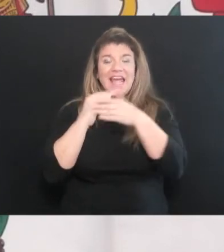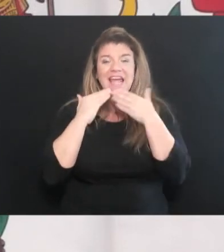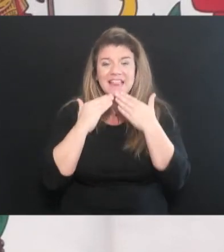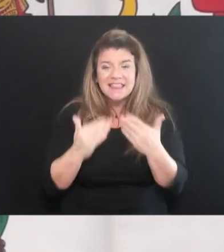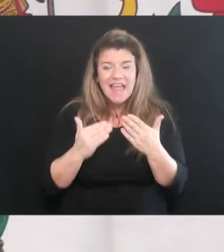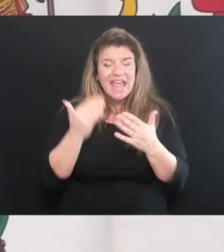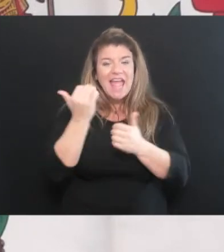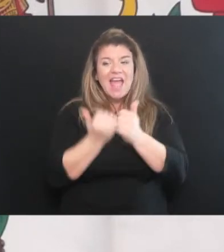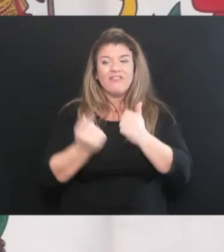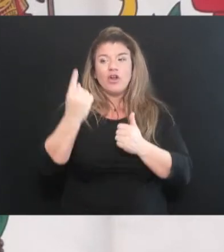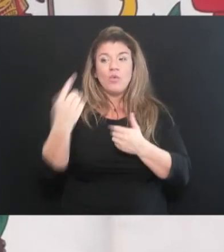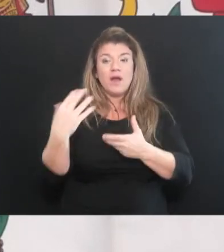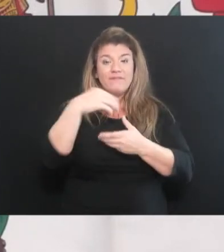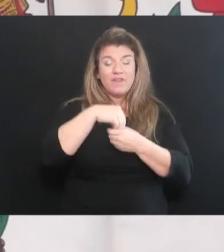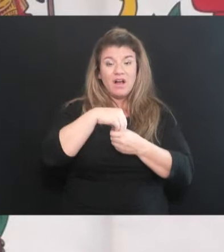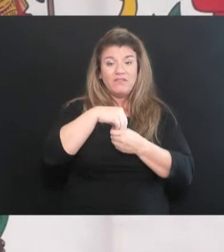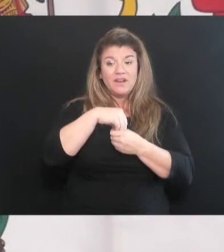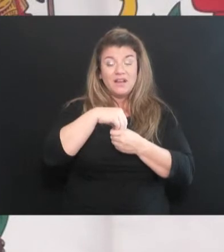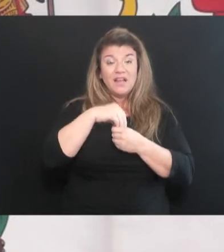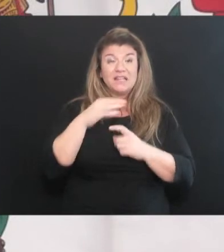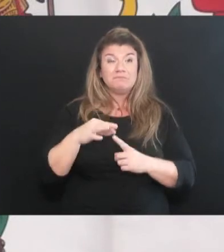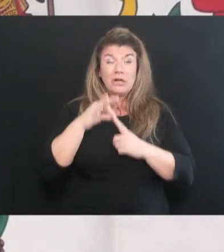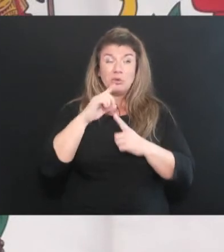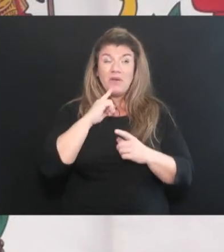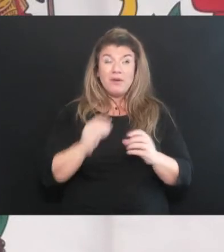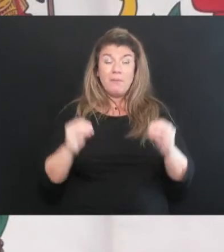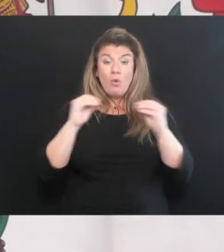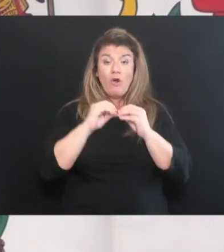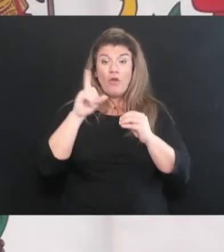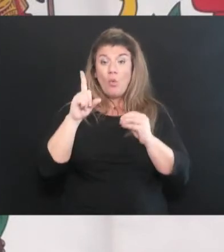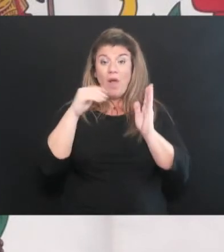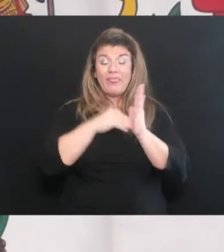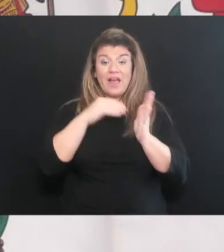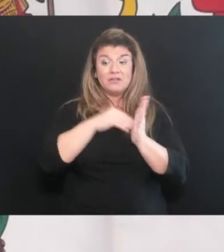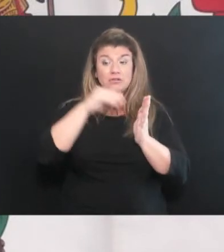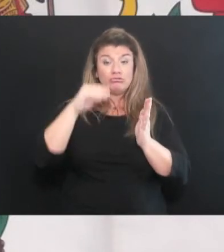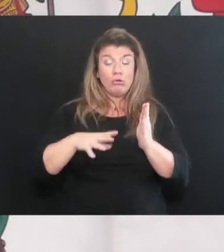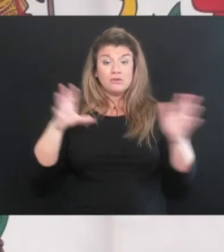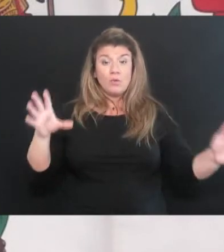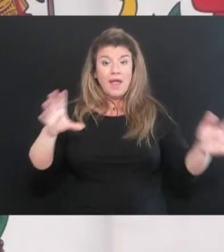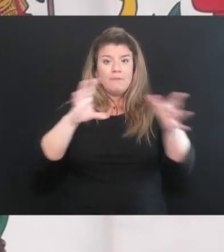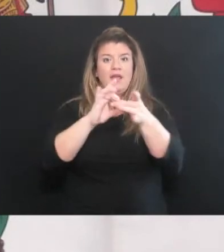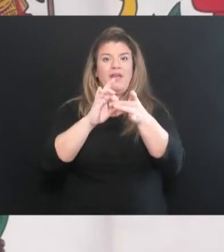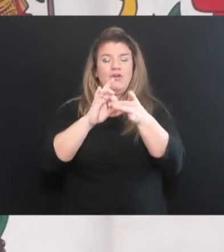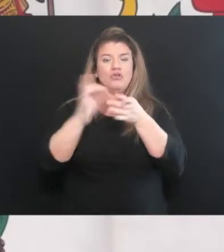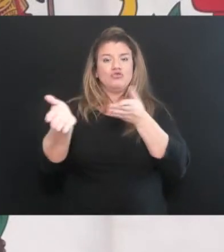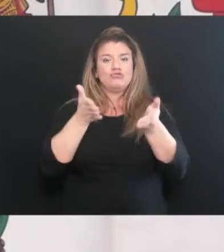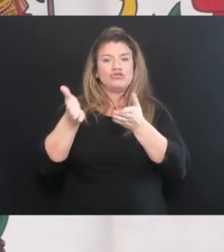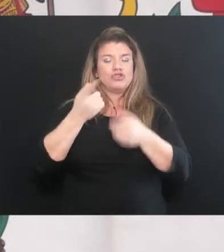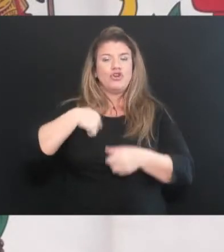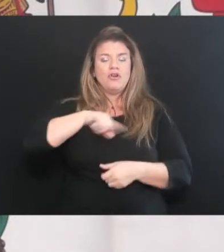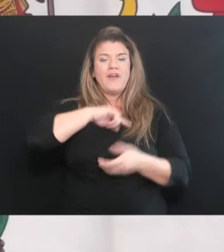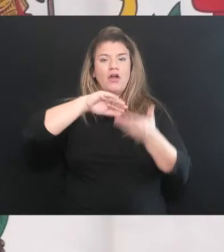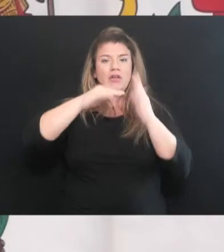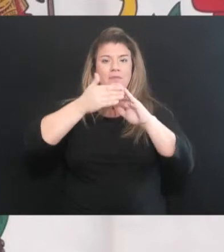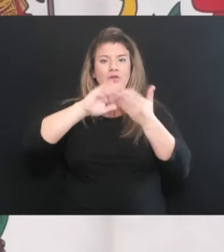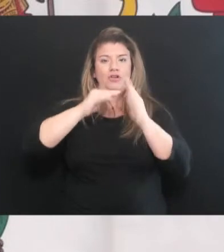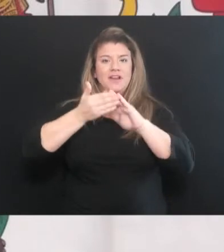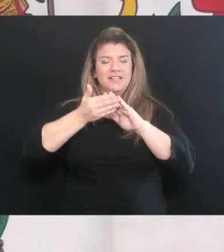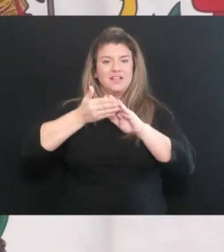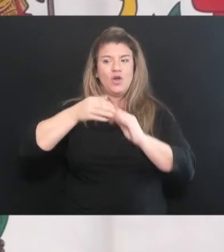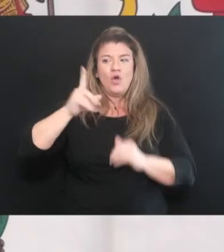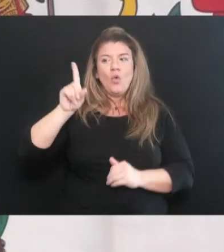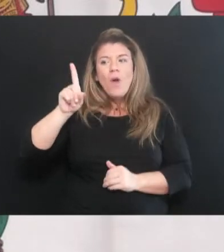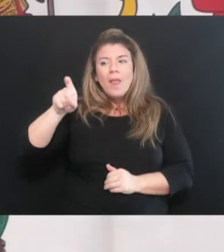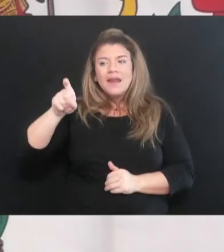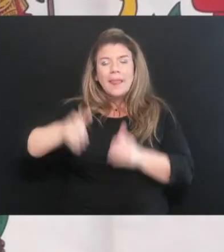everyone involved, especially more than 1,000 students who came together to serve our communities when we needed them the most.